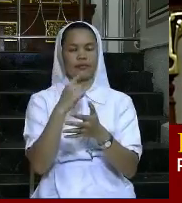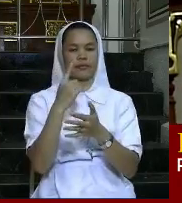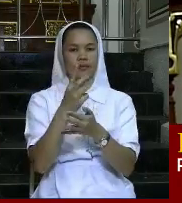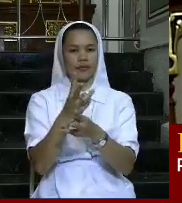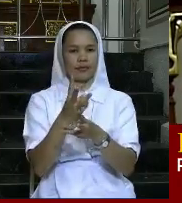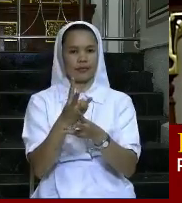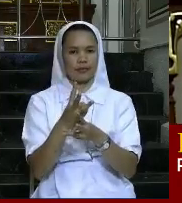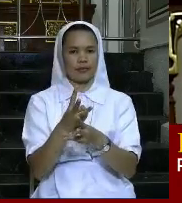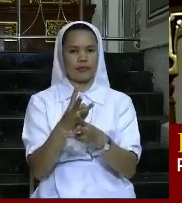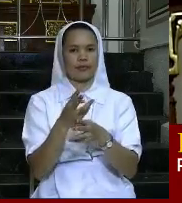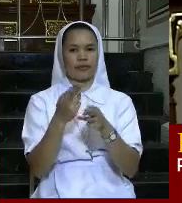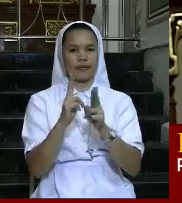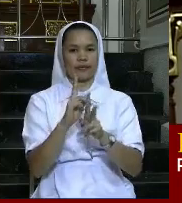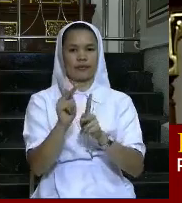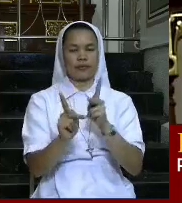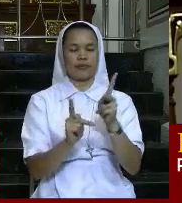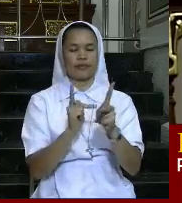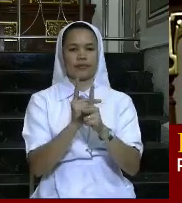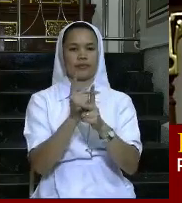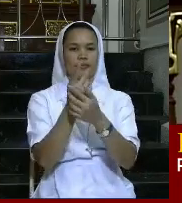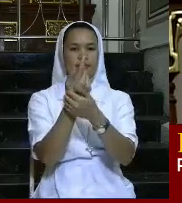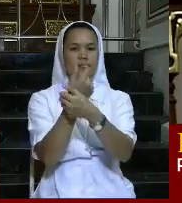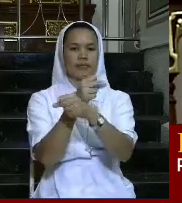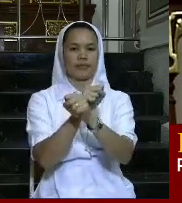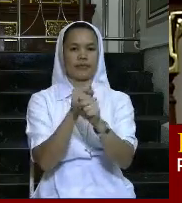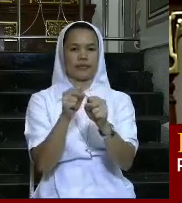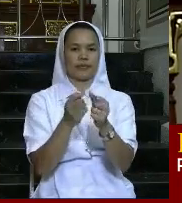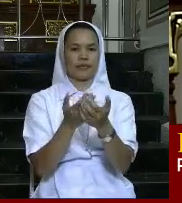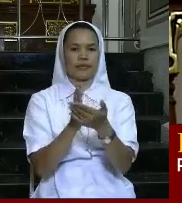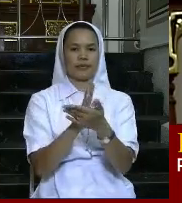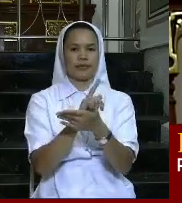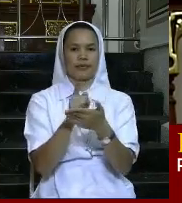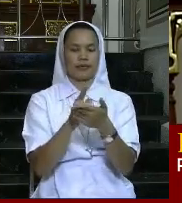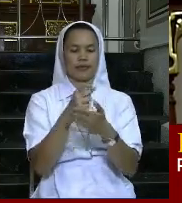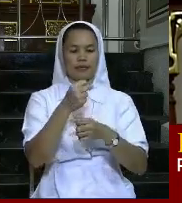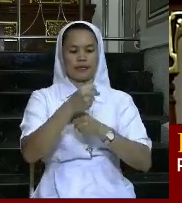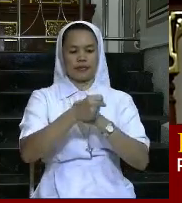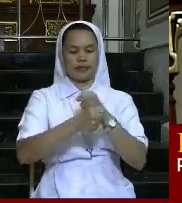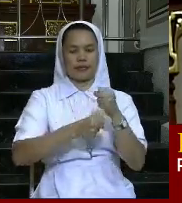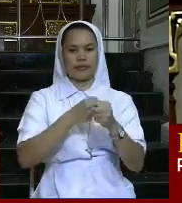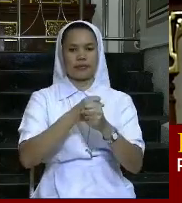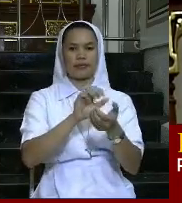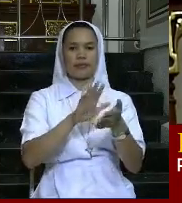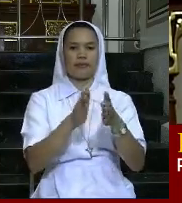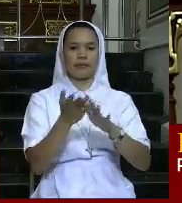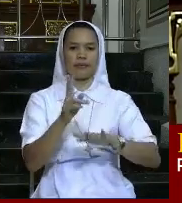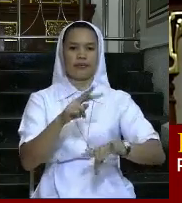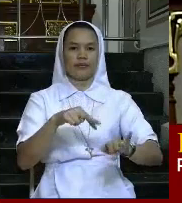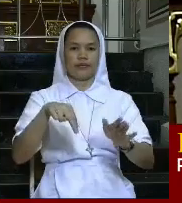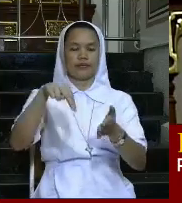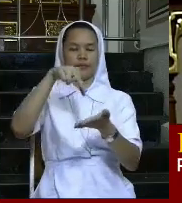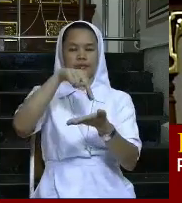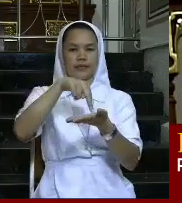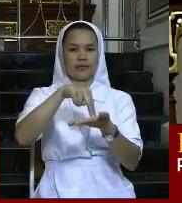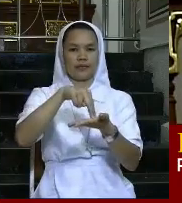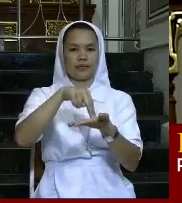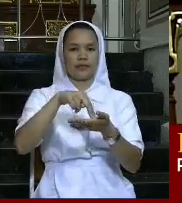willed that all human beings be saved through his passion, death and resurrection,